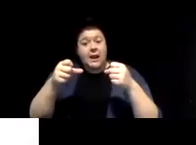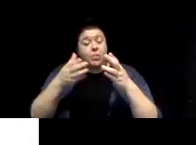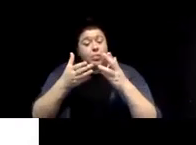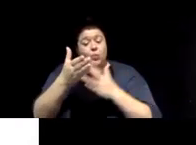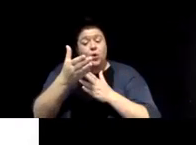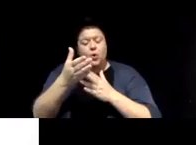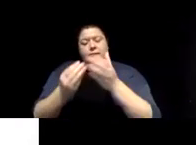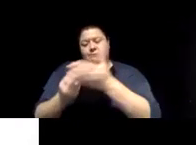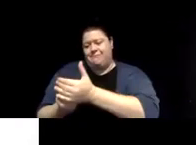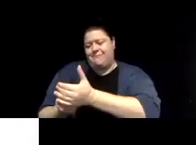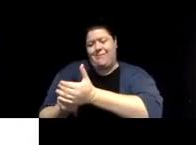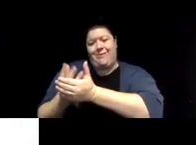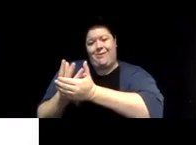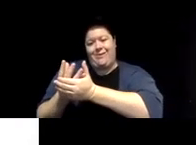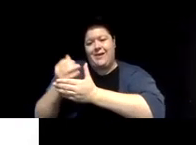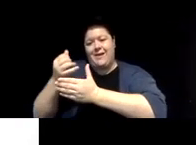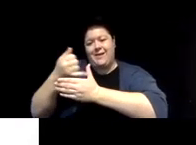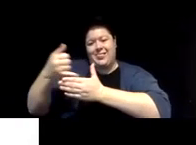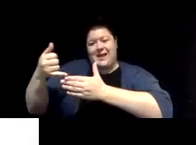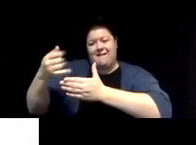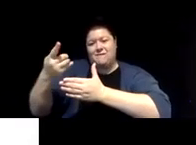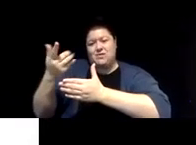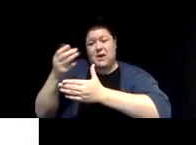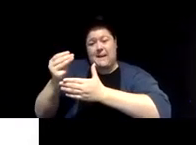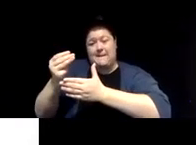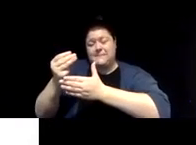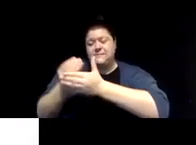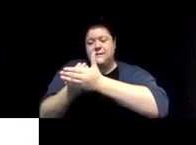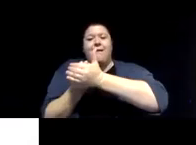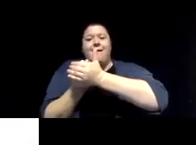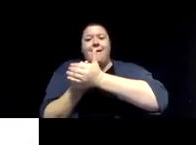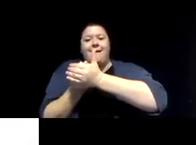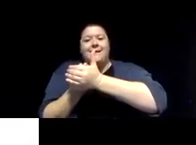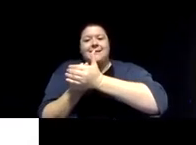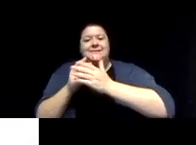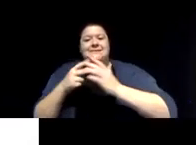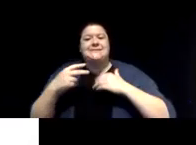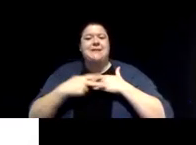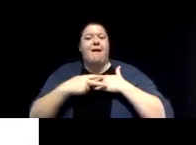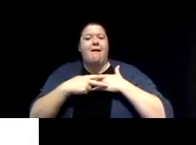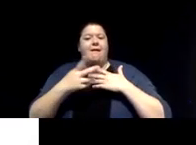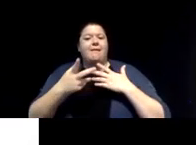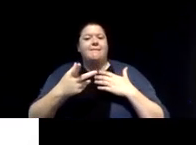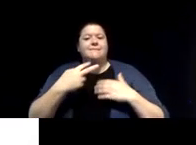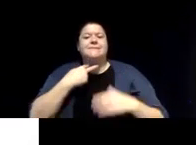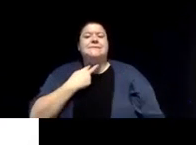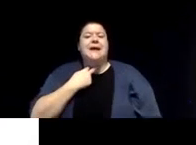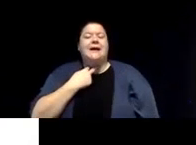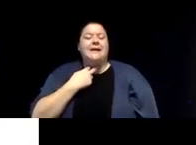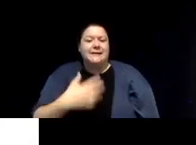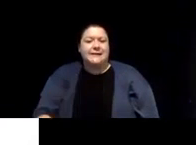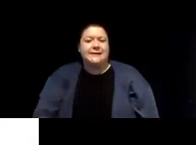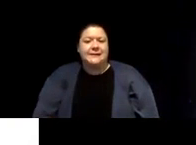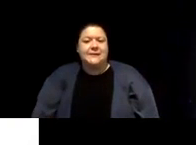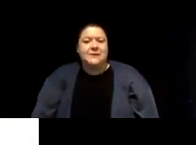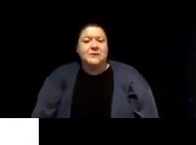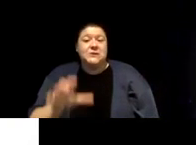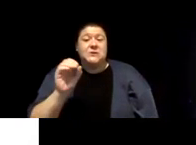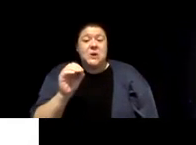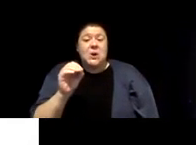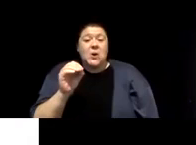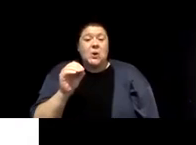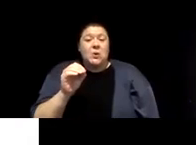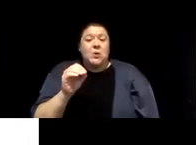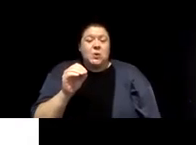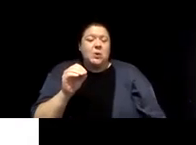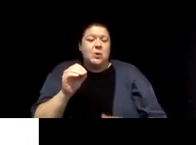gum line when it's developing. Okay, so this can help to cause your malocclusion, where the teeth